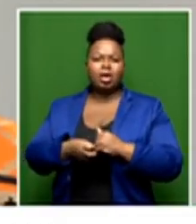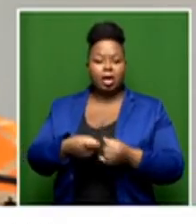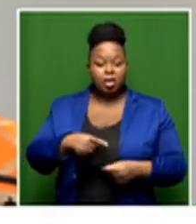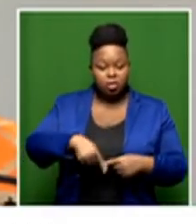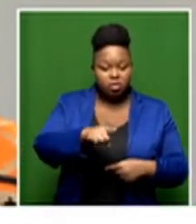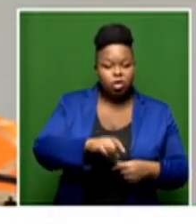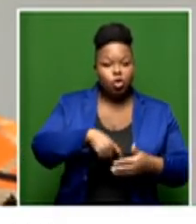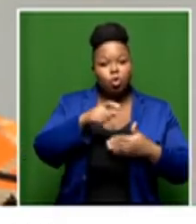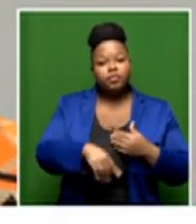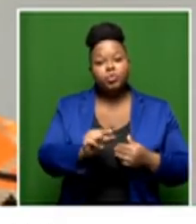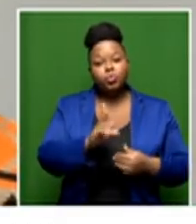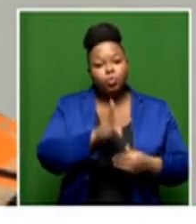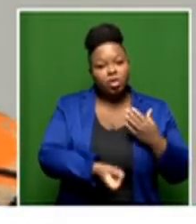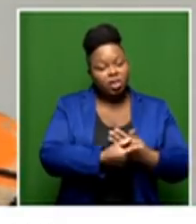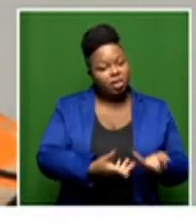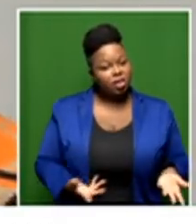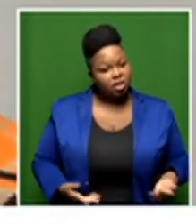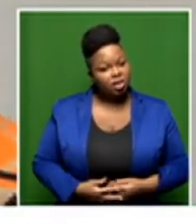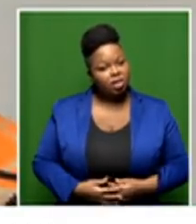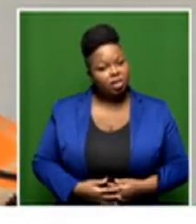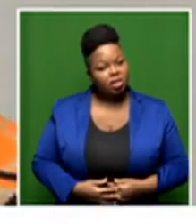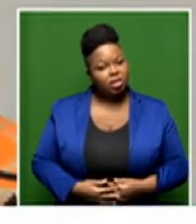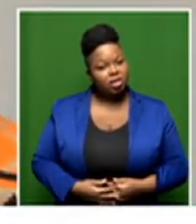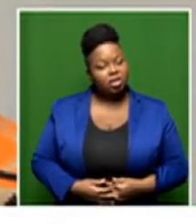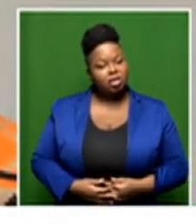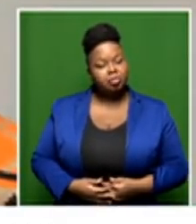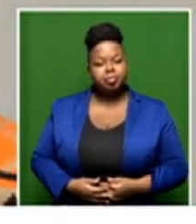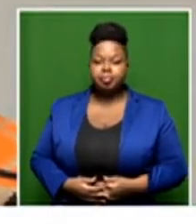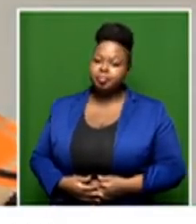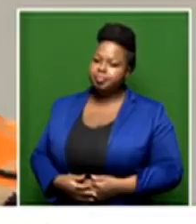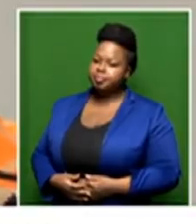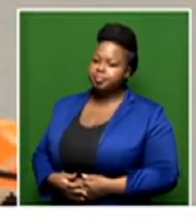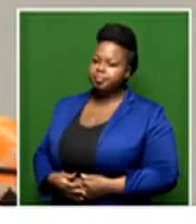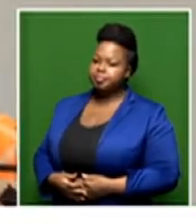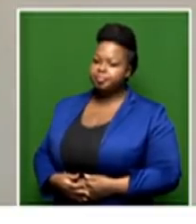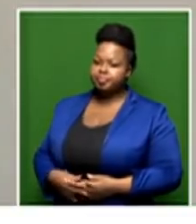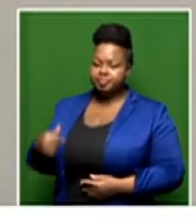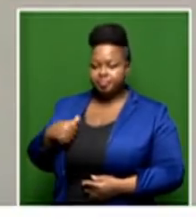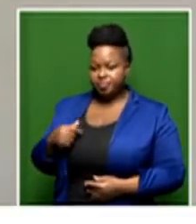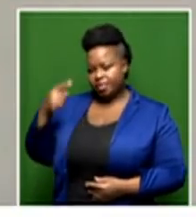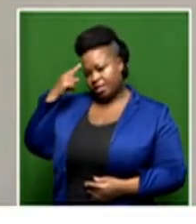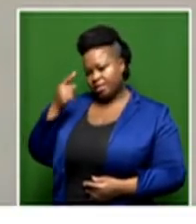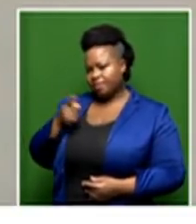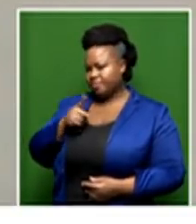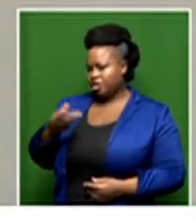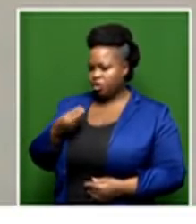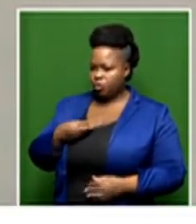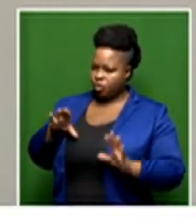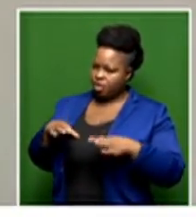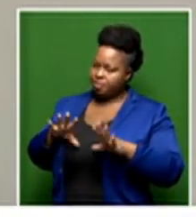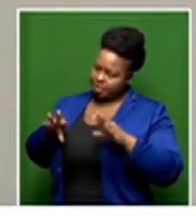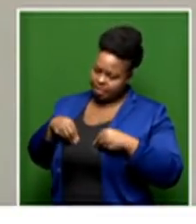conference? Sure. I think they must accept that